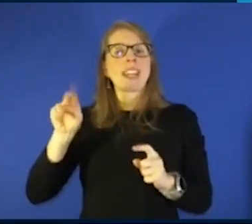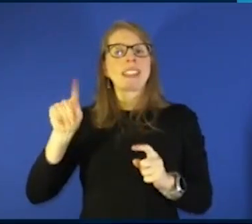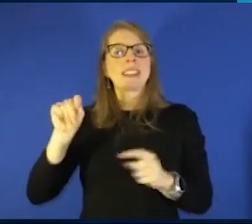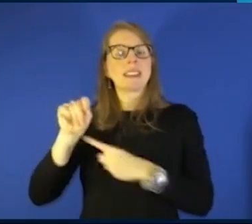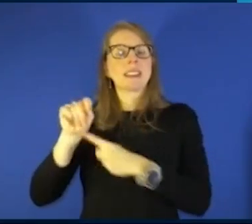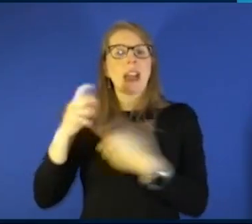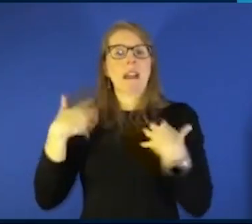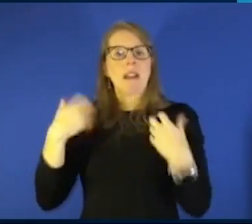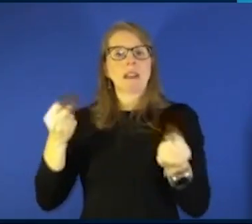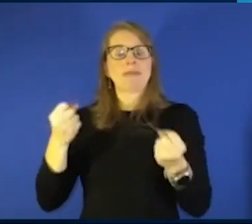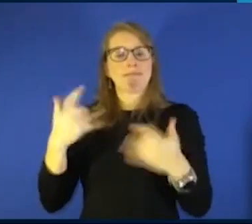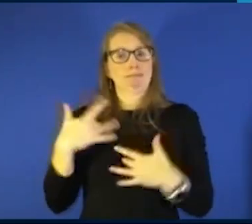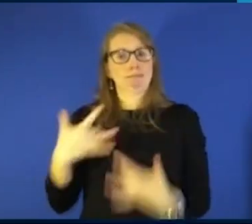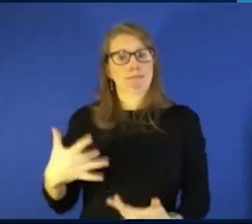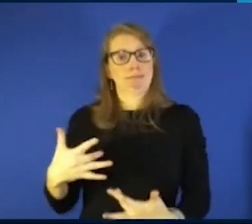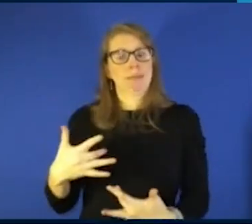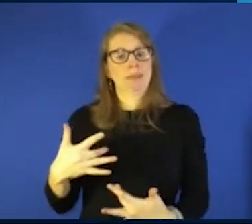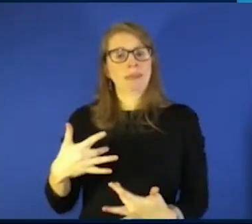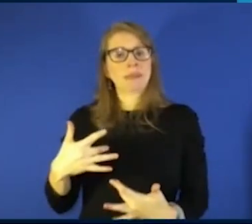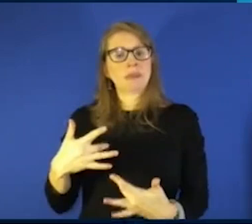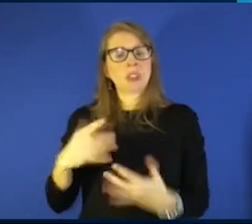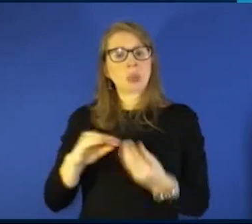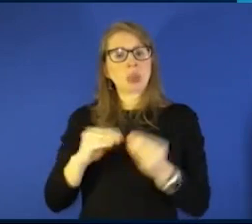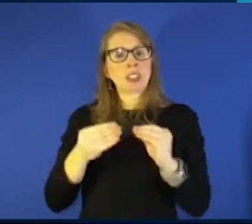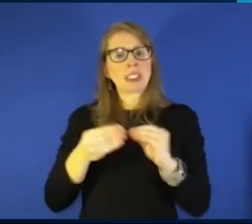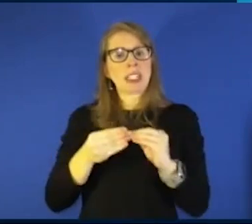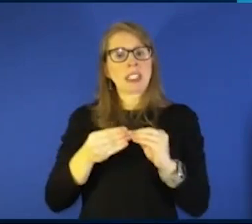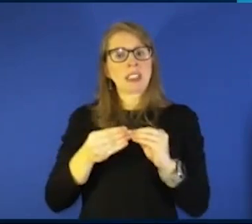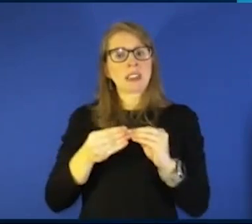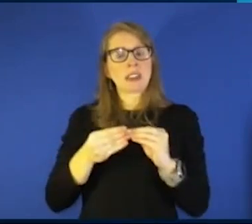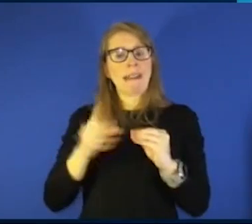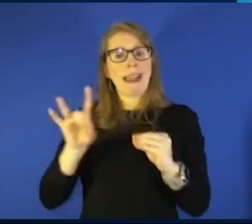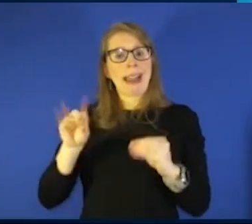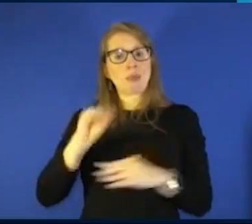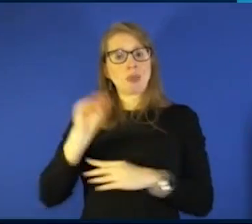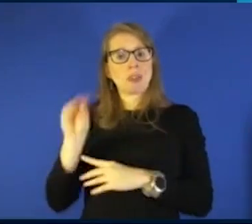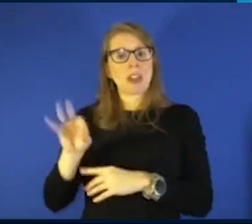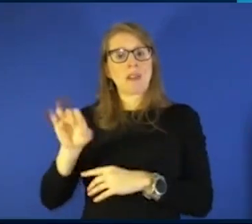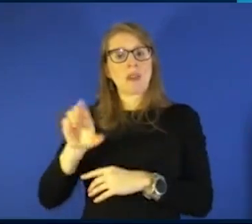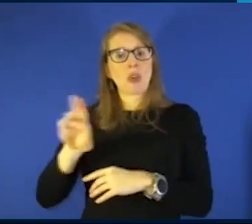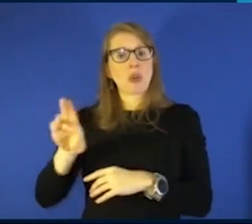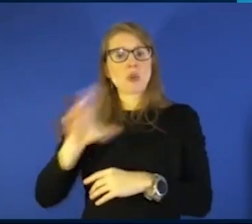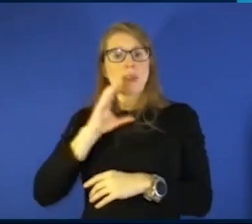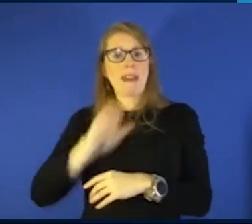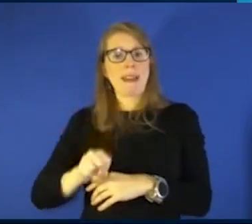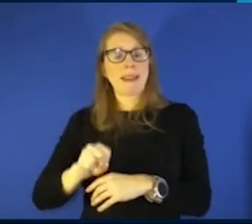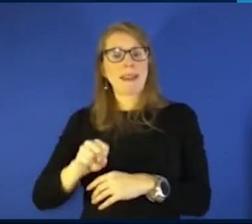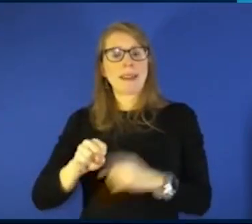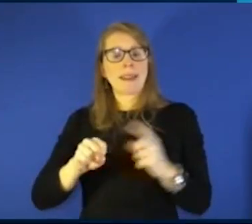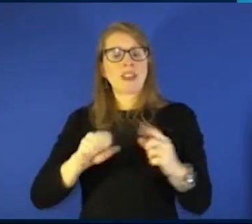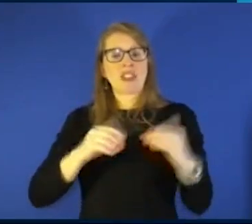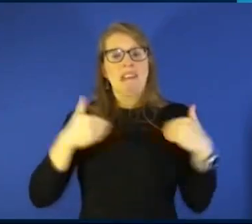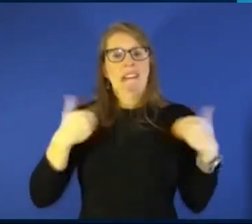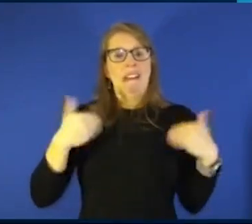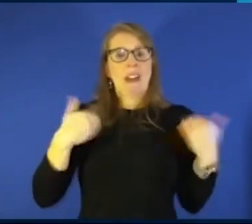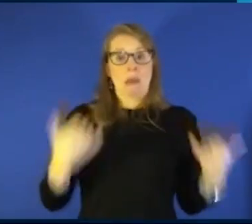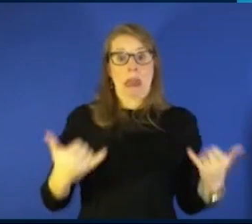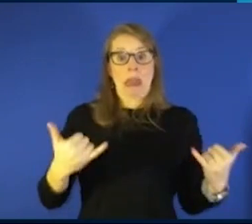is it typical to see the percentages you're seeing, 80% of the flu cases in younger people right now? And doctors, you can all weigh in. And